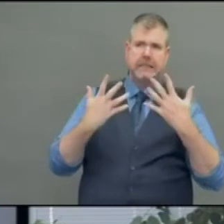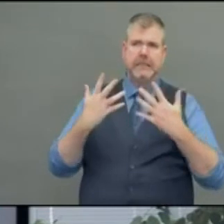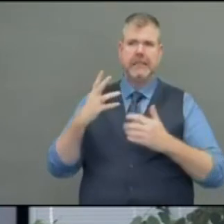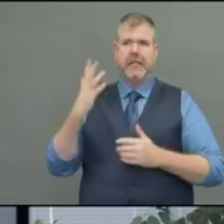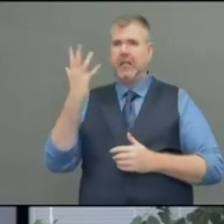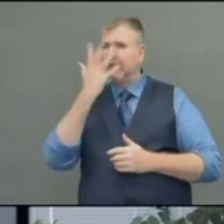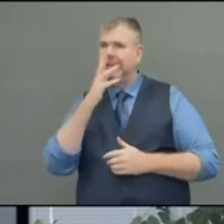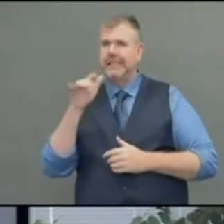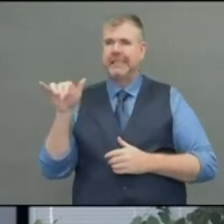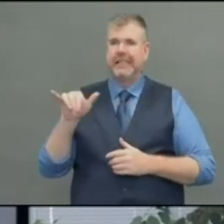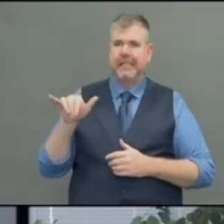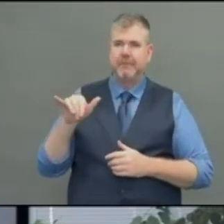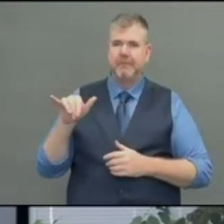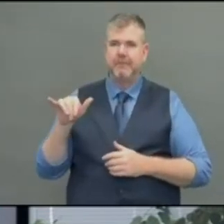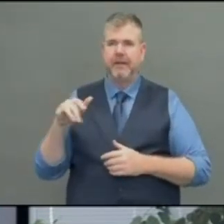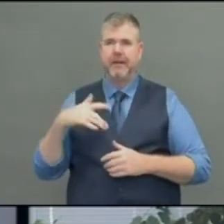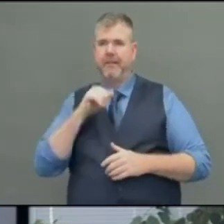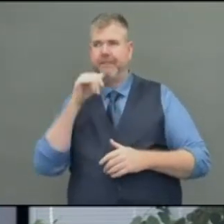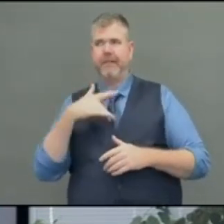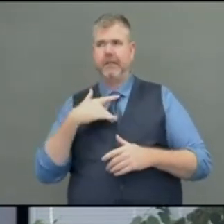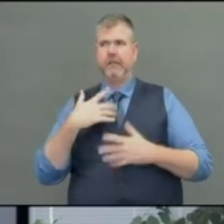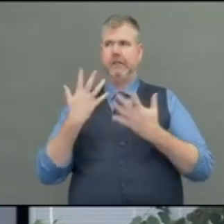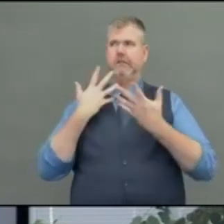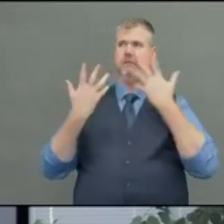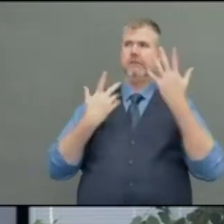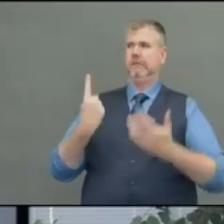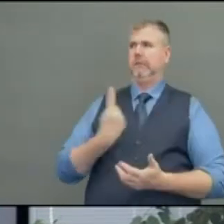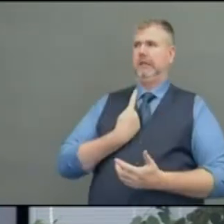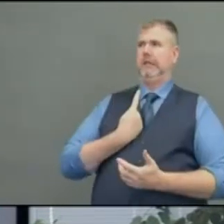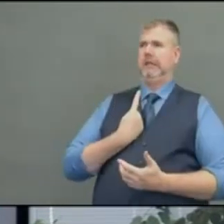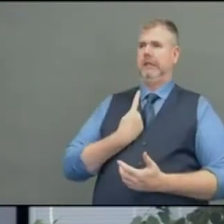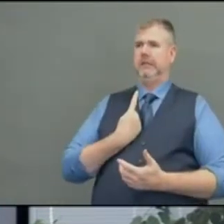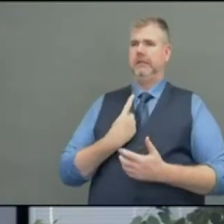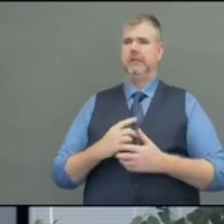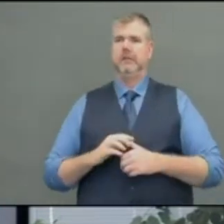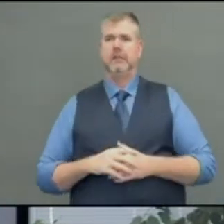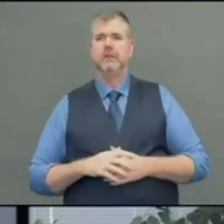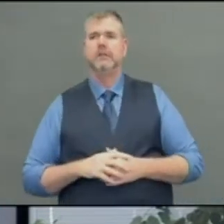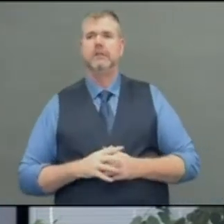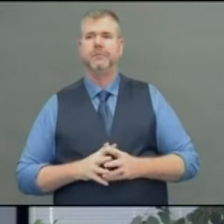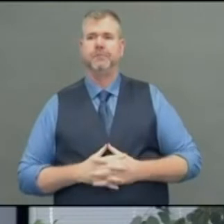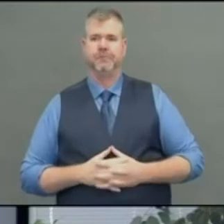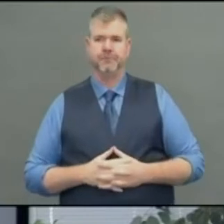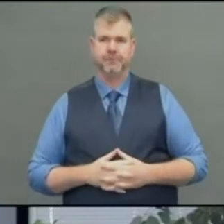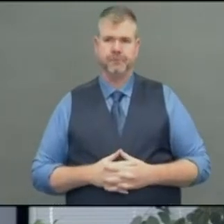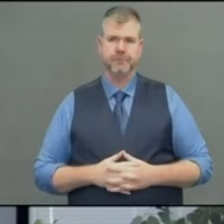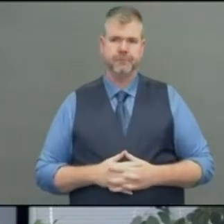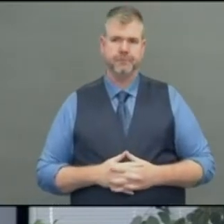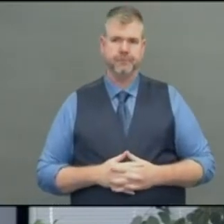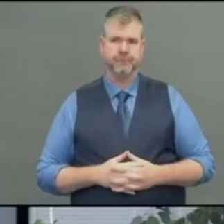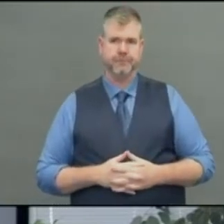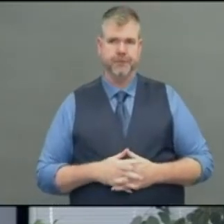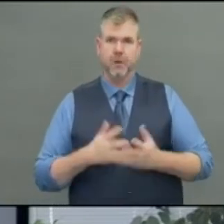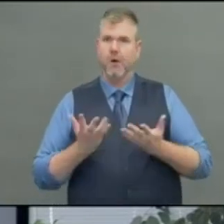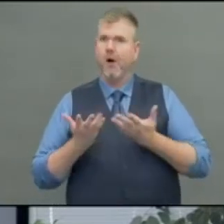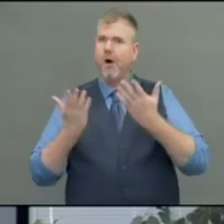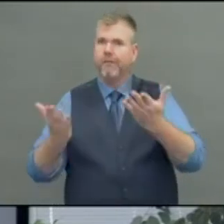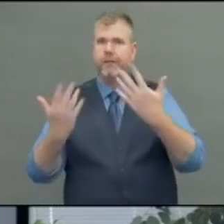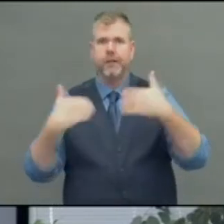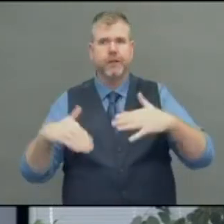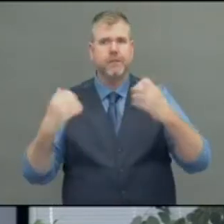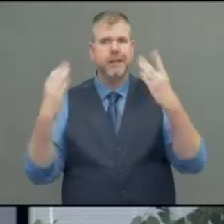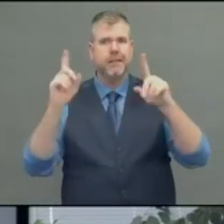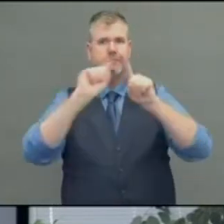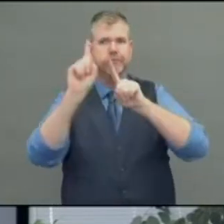phone. Exactly. Well, you guys offer a great variety of devices and support for our community. Thank you